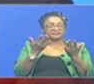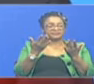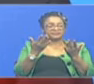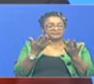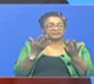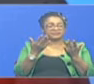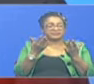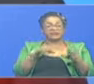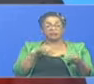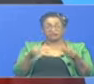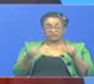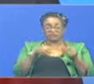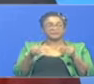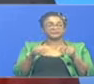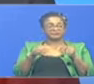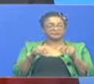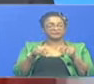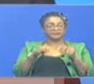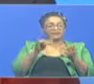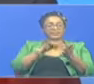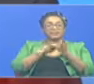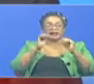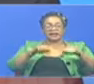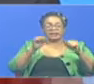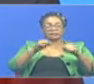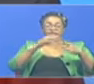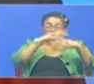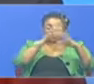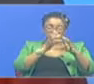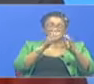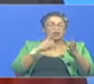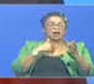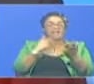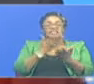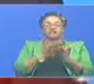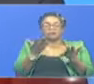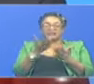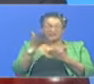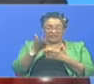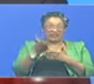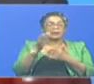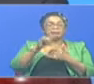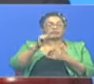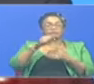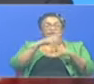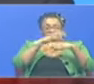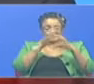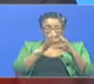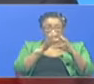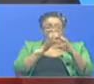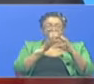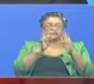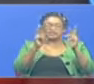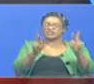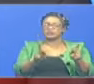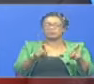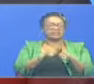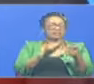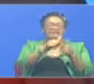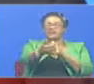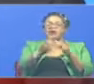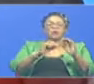in Busia that are able to test. We have instruments there that are able to test. Kisumu is not very far from there. We can test